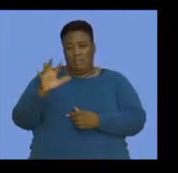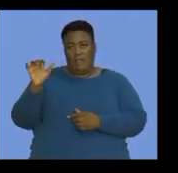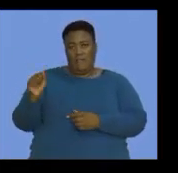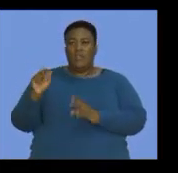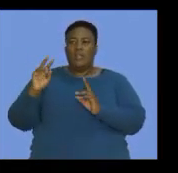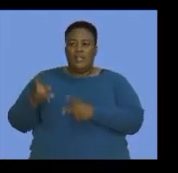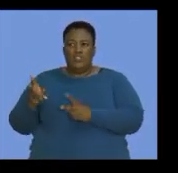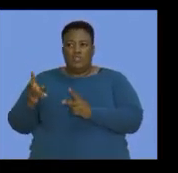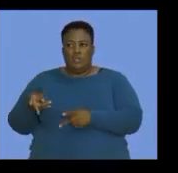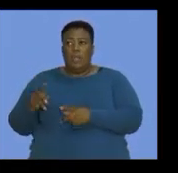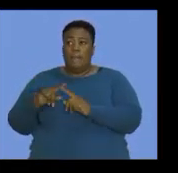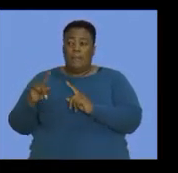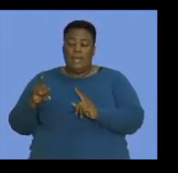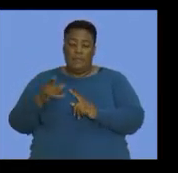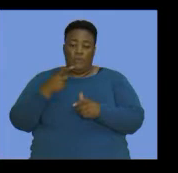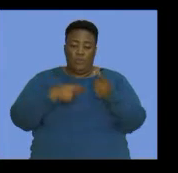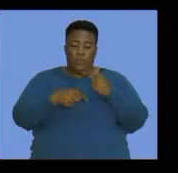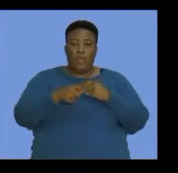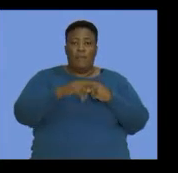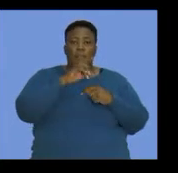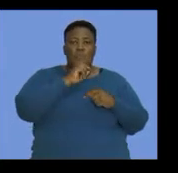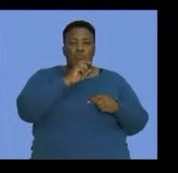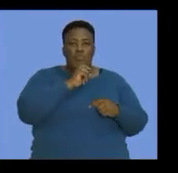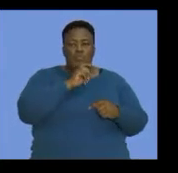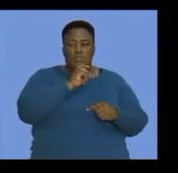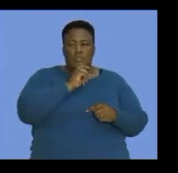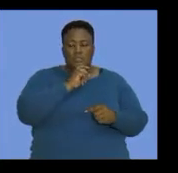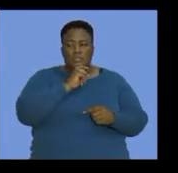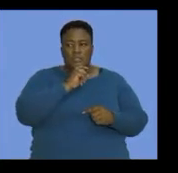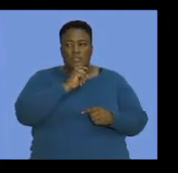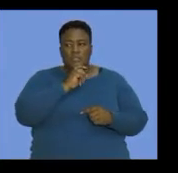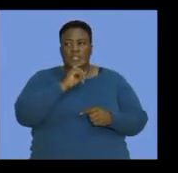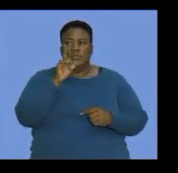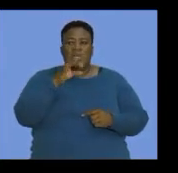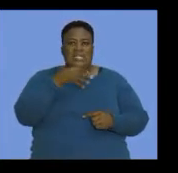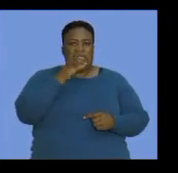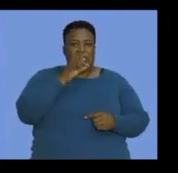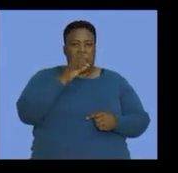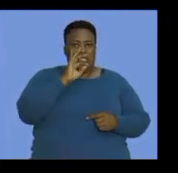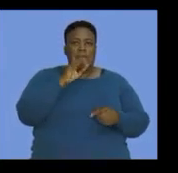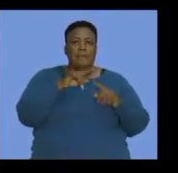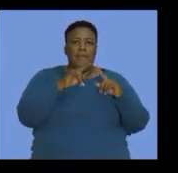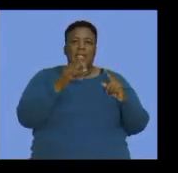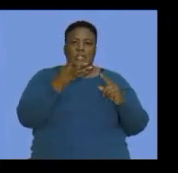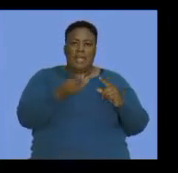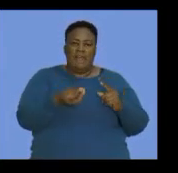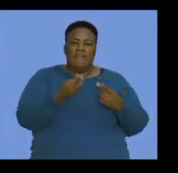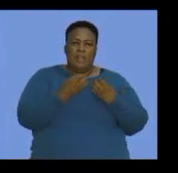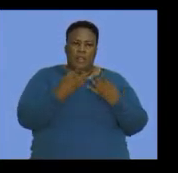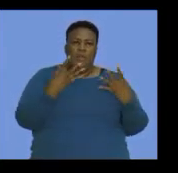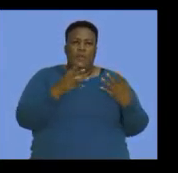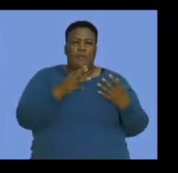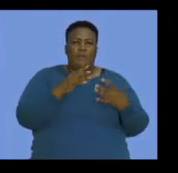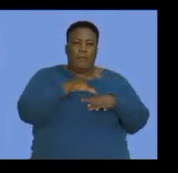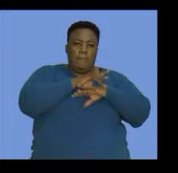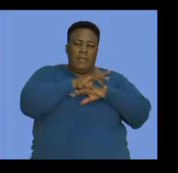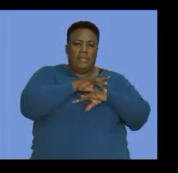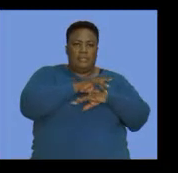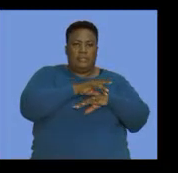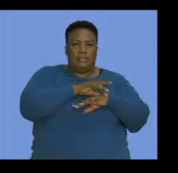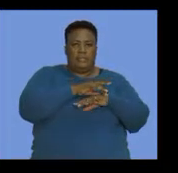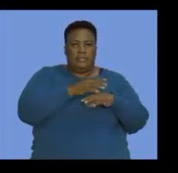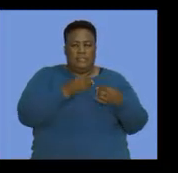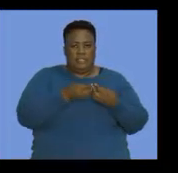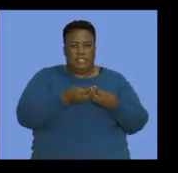South Africa. It grows in South Africa naturally, and it's been commercially used as a tea, but it also has a lot of